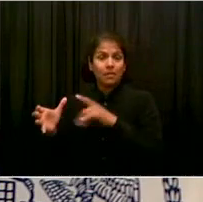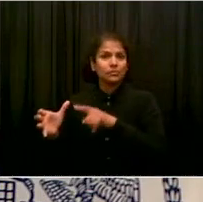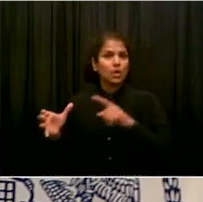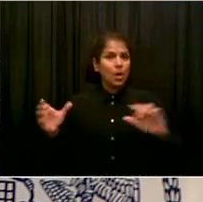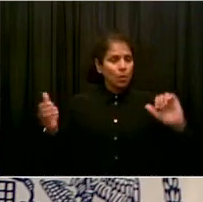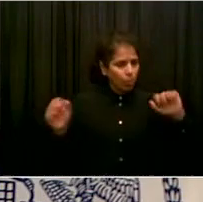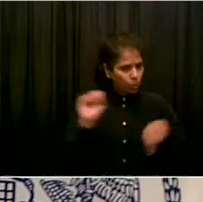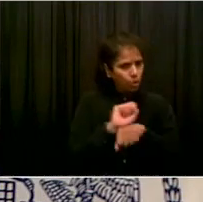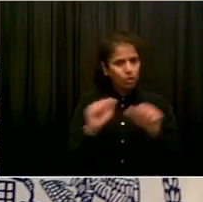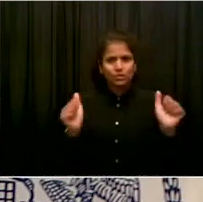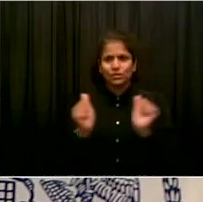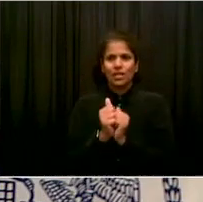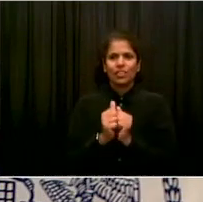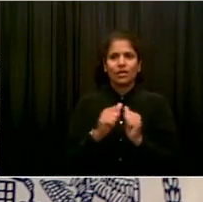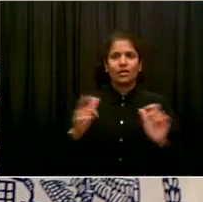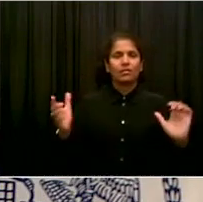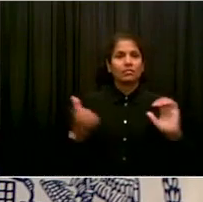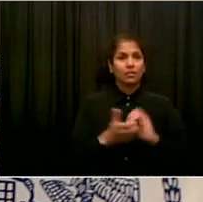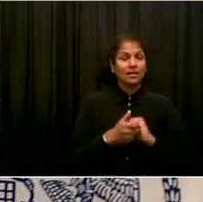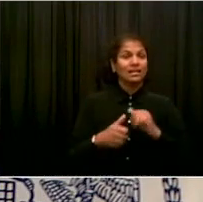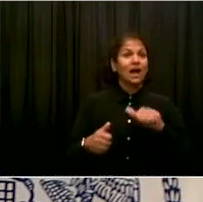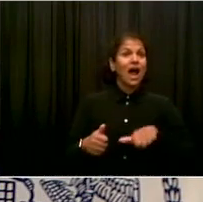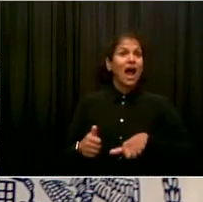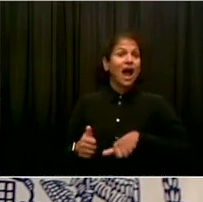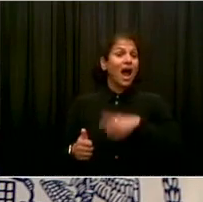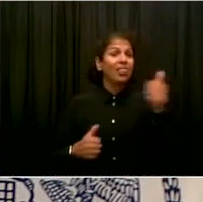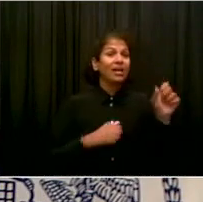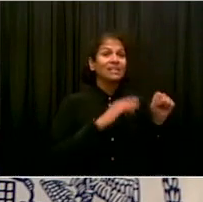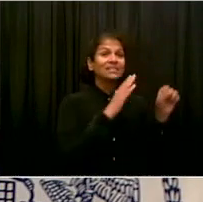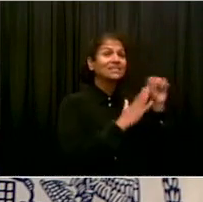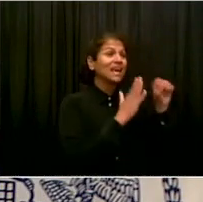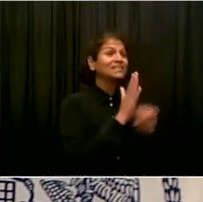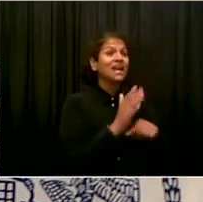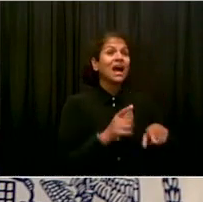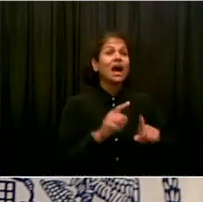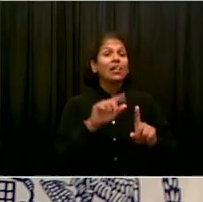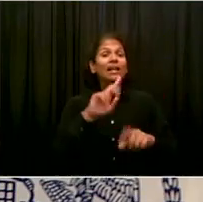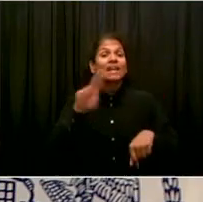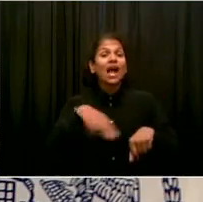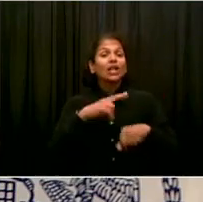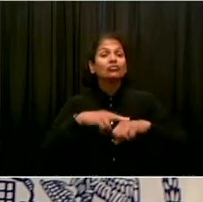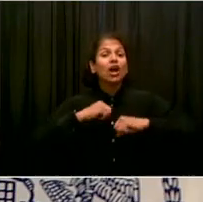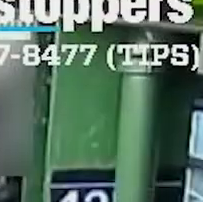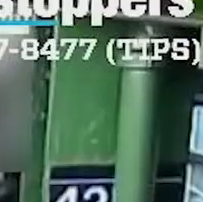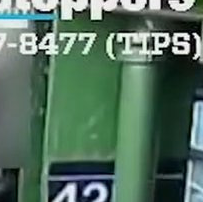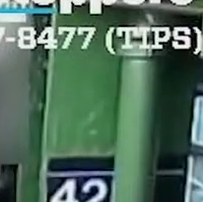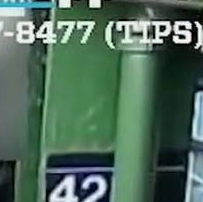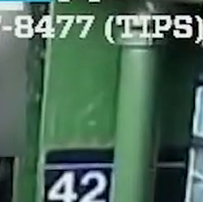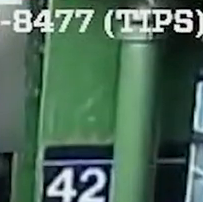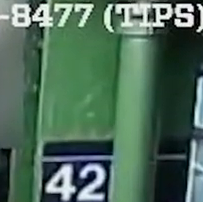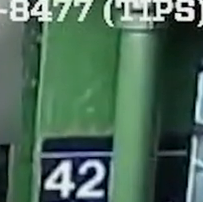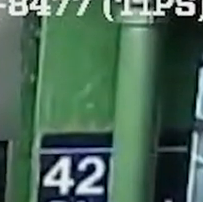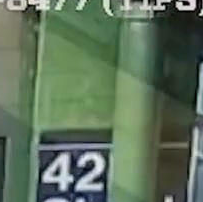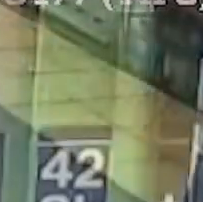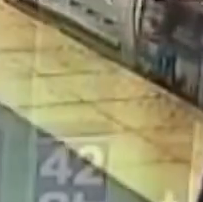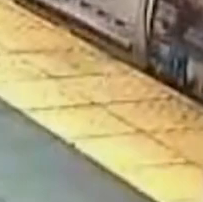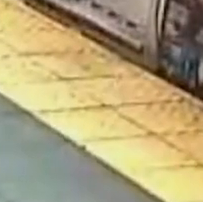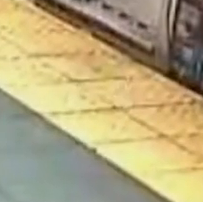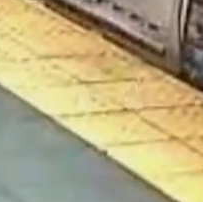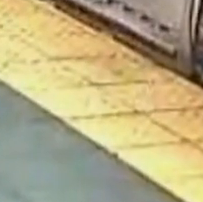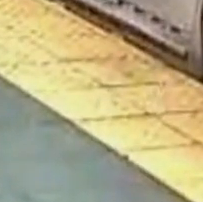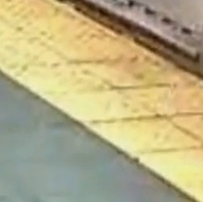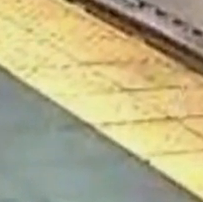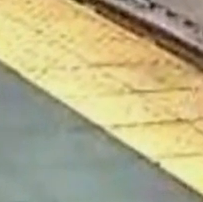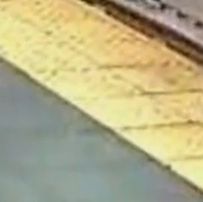environment here is very different than what state police or National Guard are trained for. Now, the NYPD released these